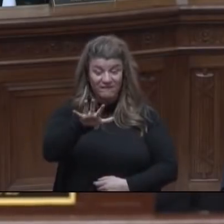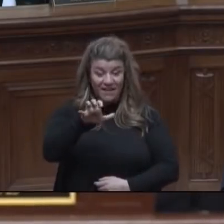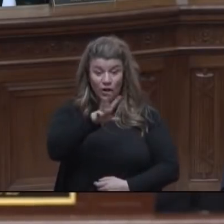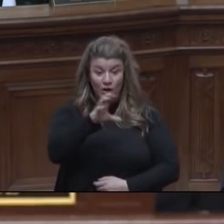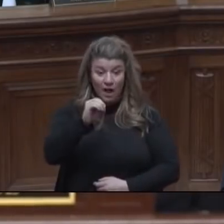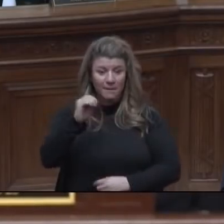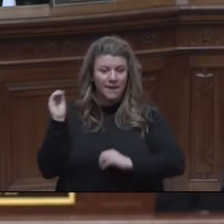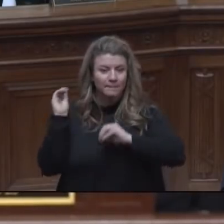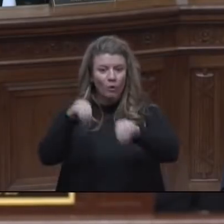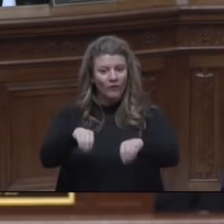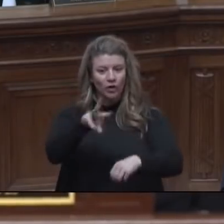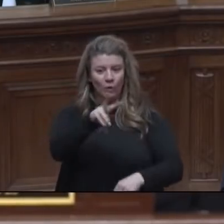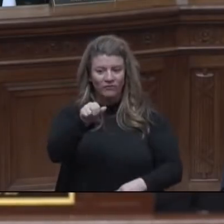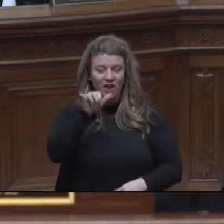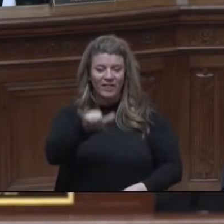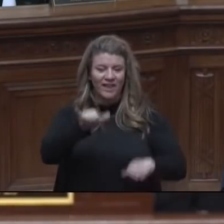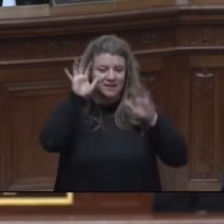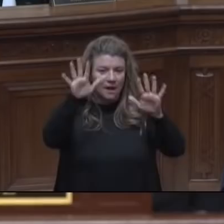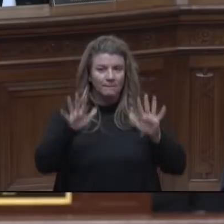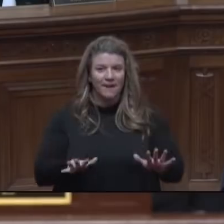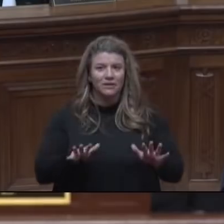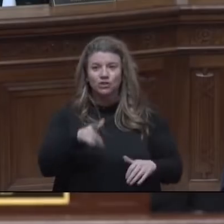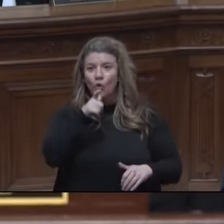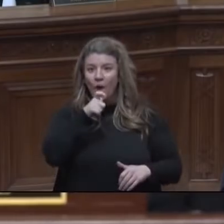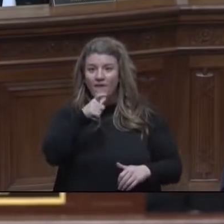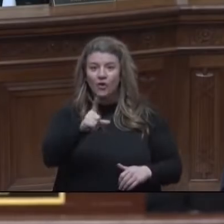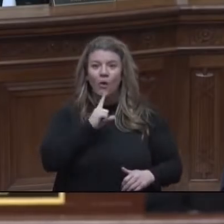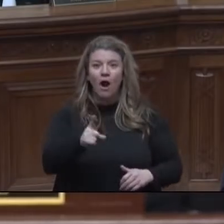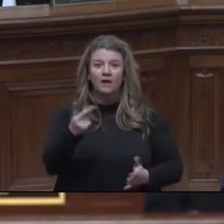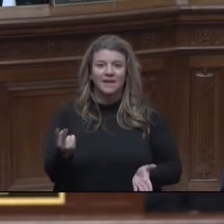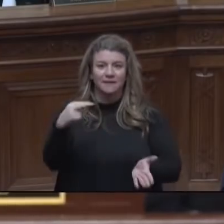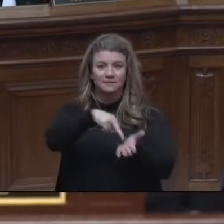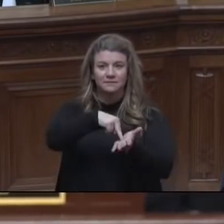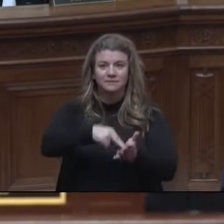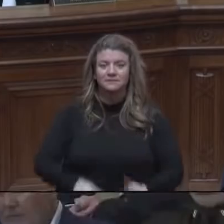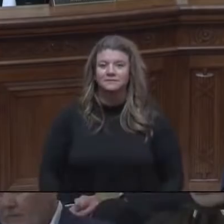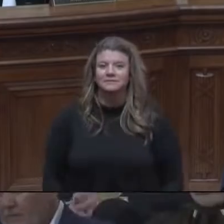Virginia. It's amazing. So wherever Mark is, please, Mark, stand.